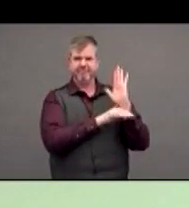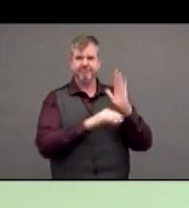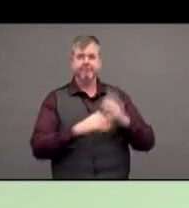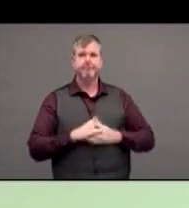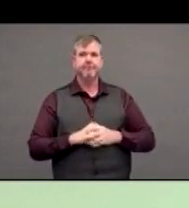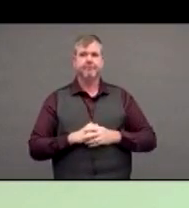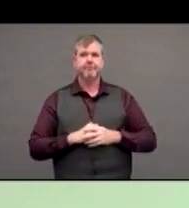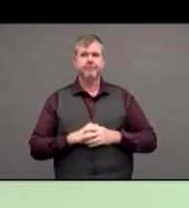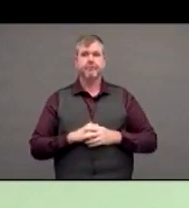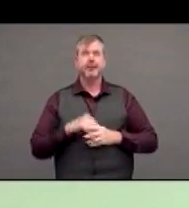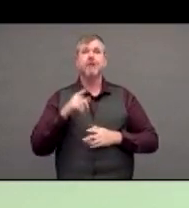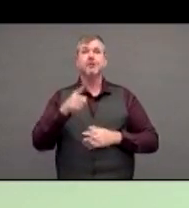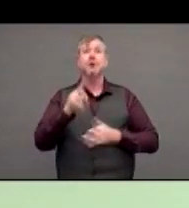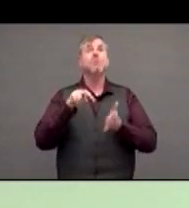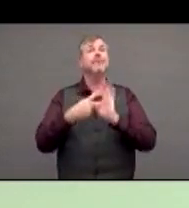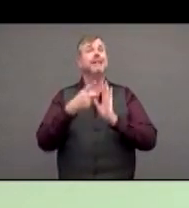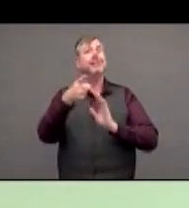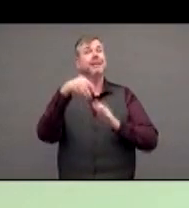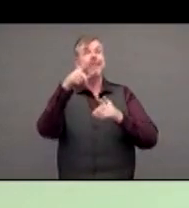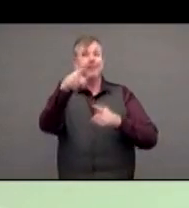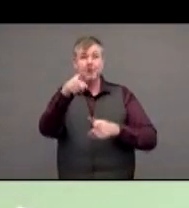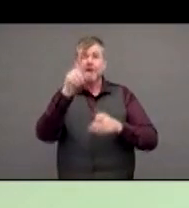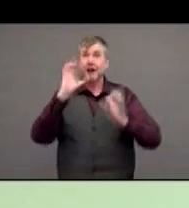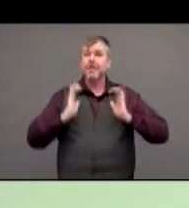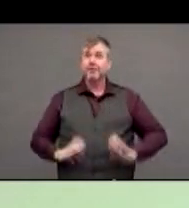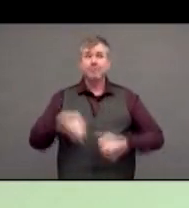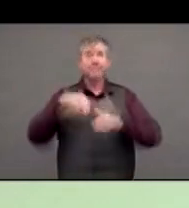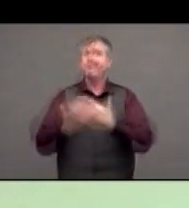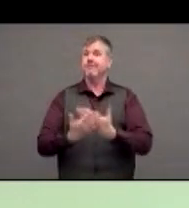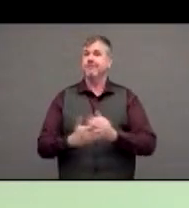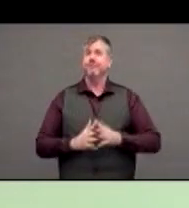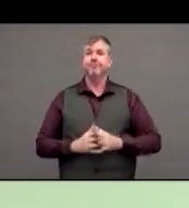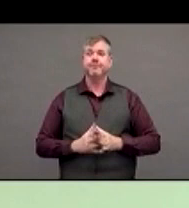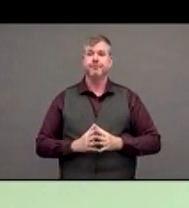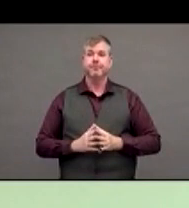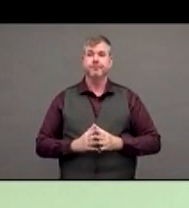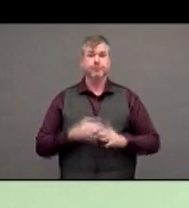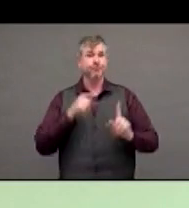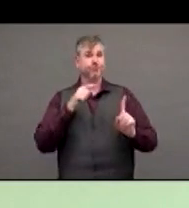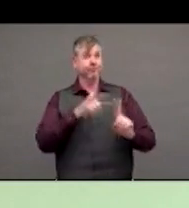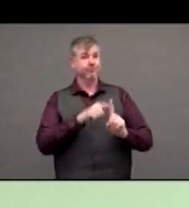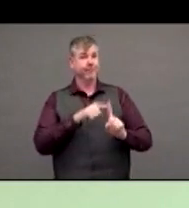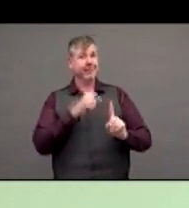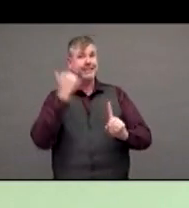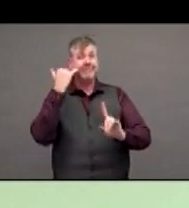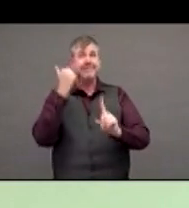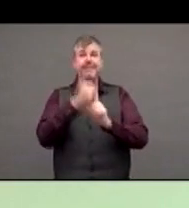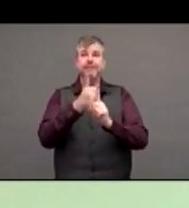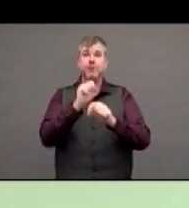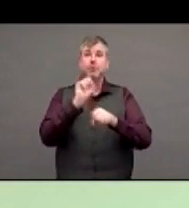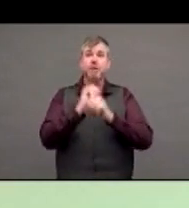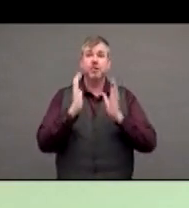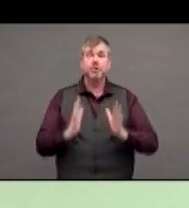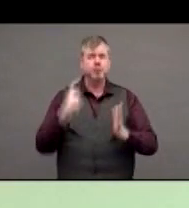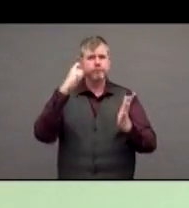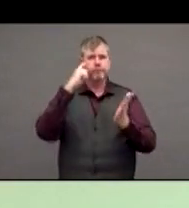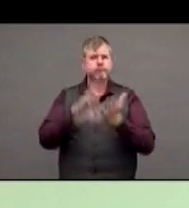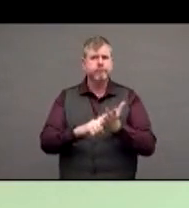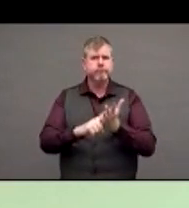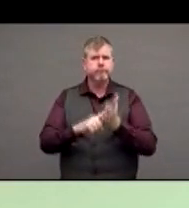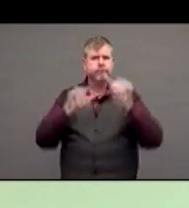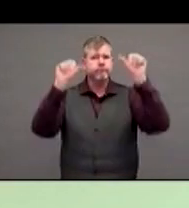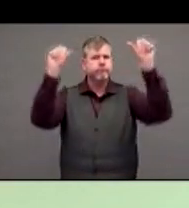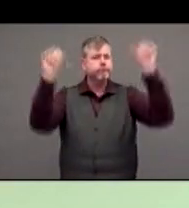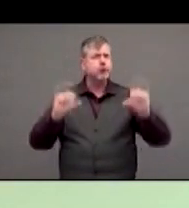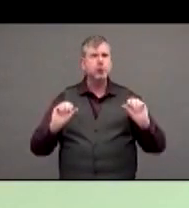how many people could be in the business and what you're expected to do. If you see that these signs are missing